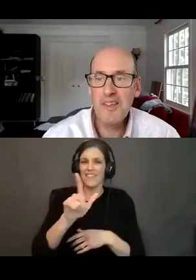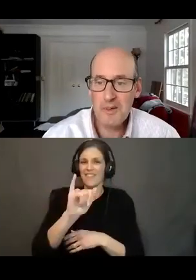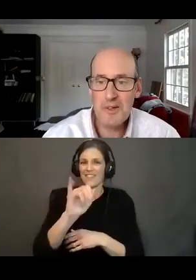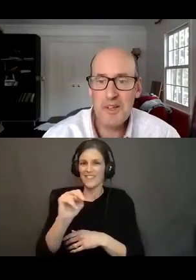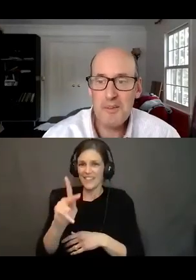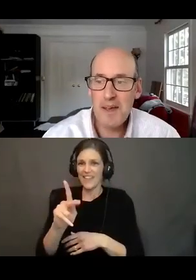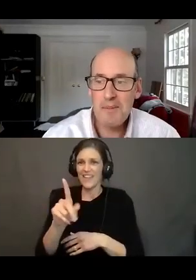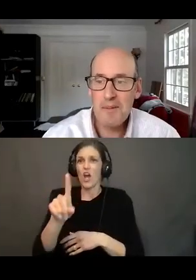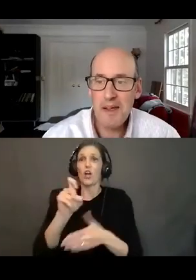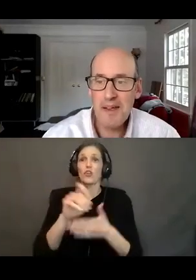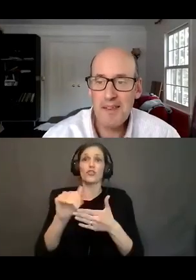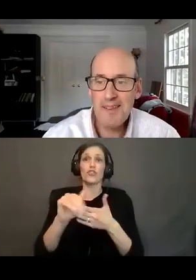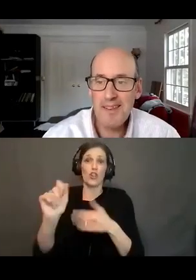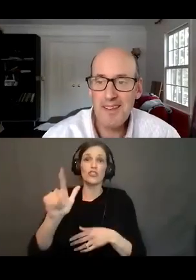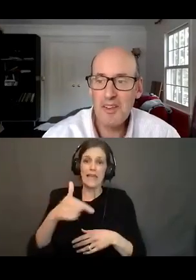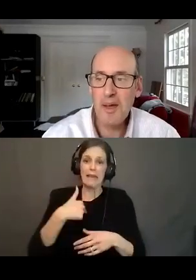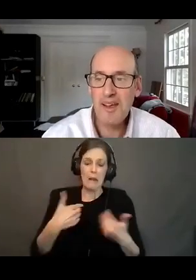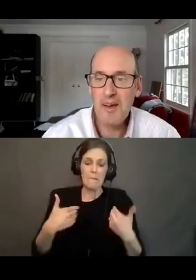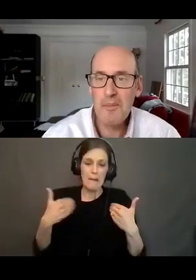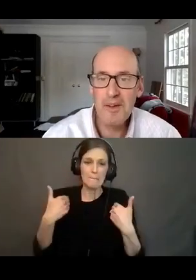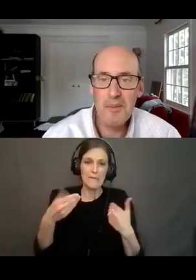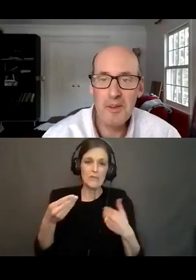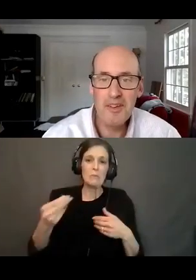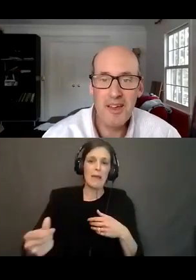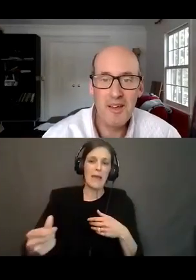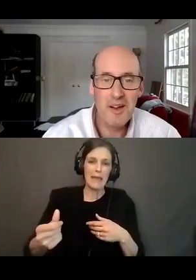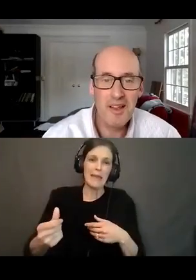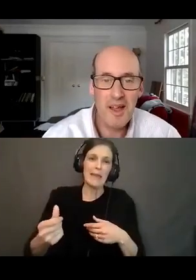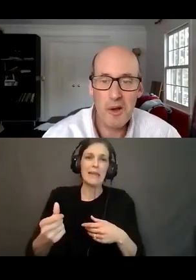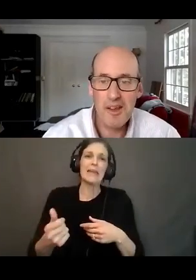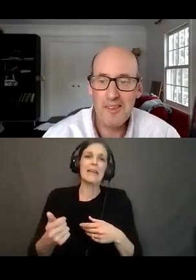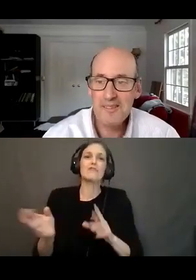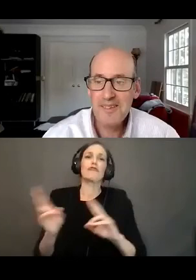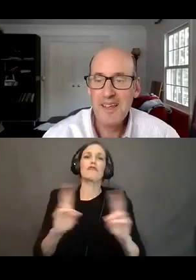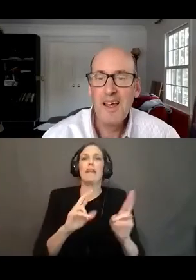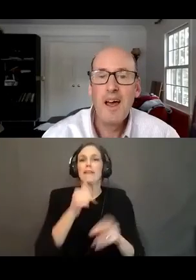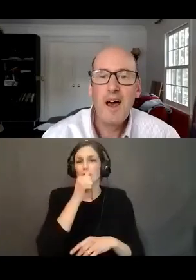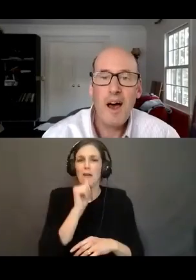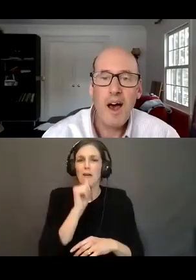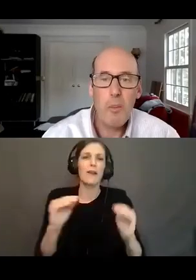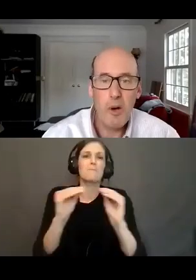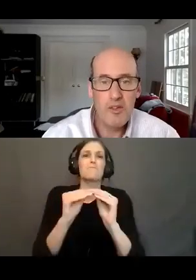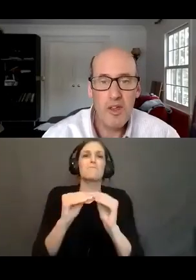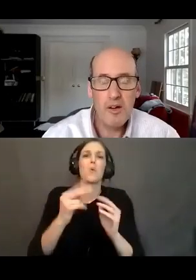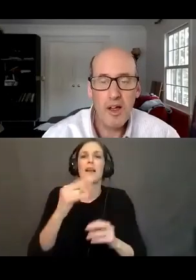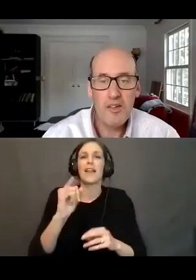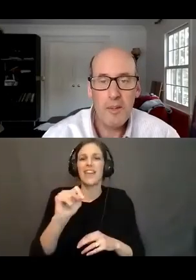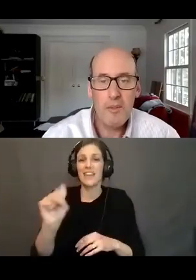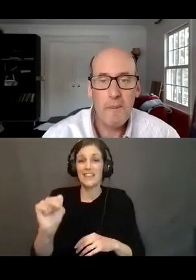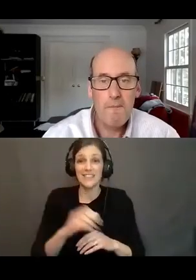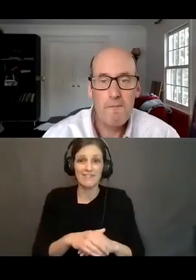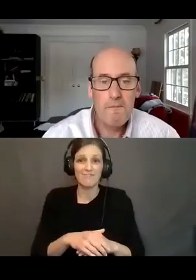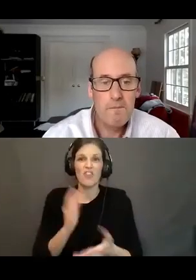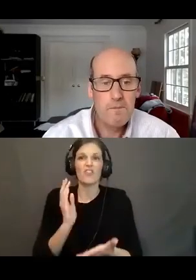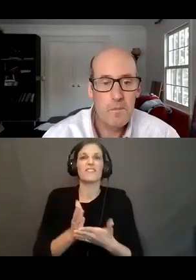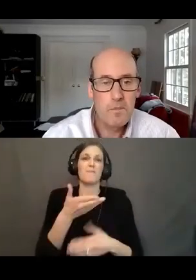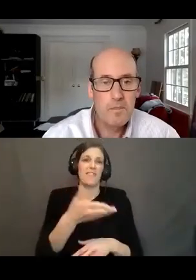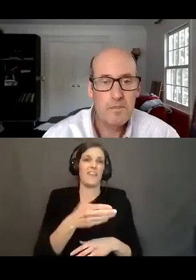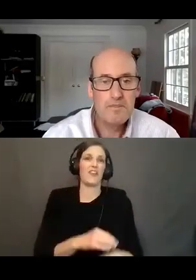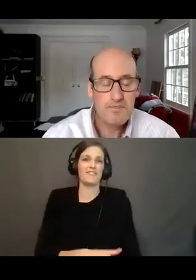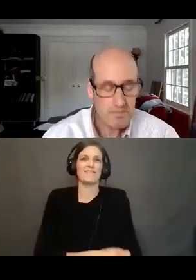$100 later, which I'm happy to pay, the thing's back up and able to tolerate a lot more hits. I'll pause there. I'll stop there.